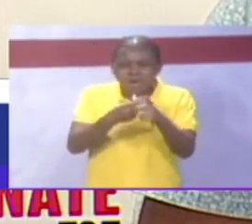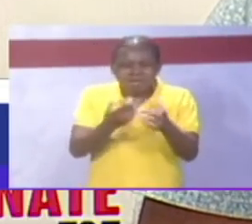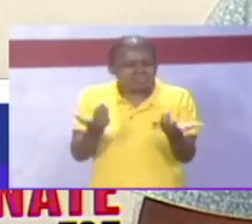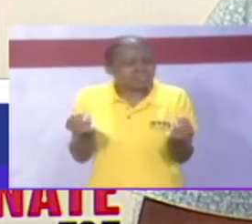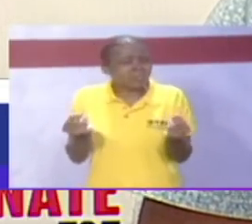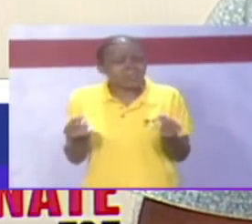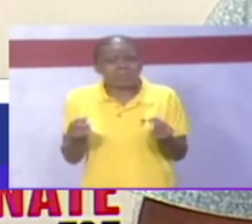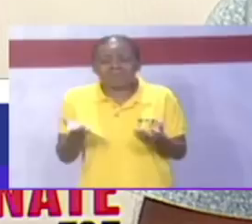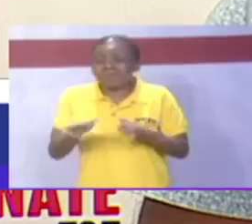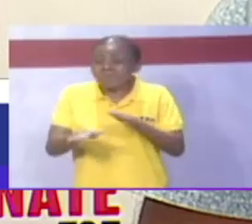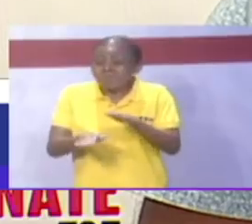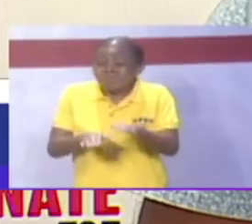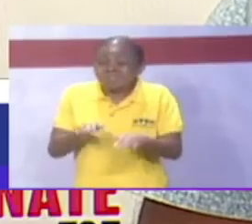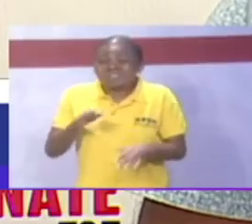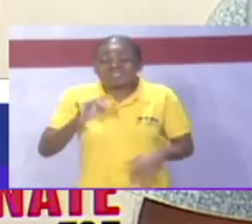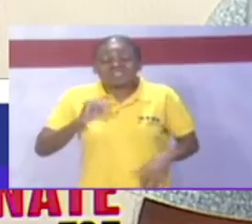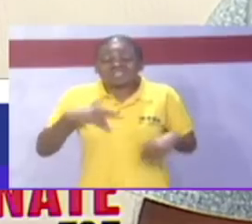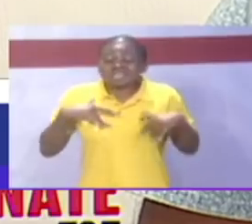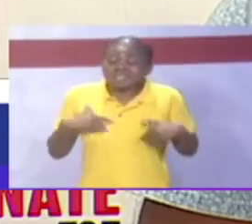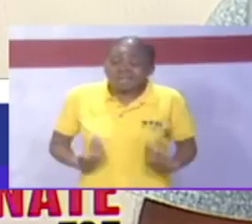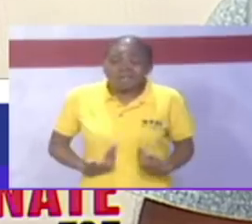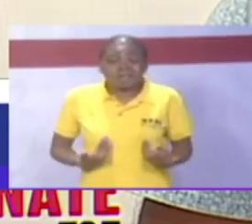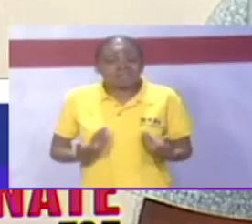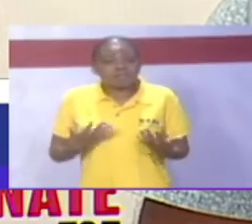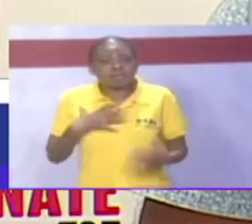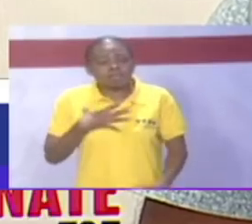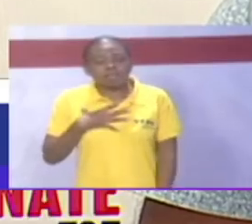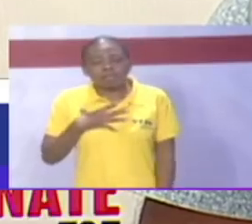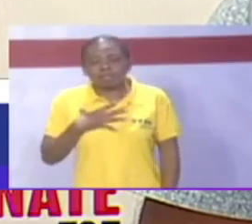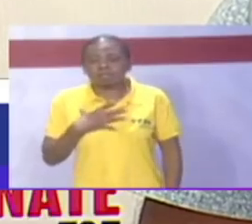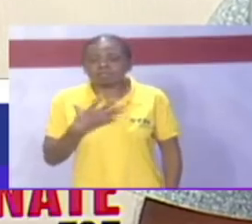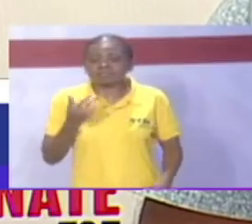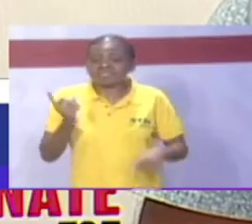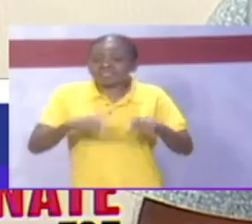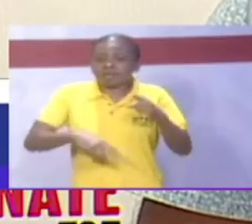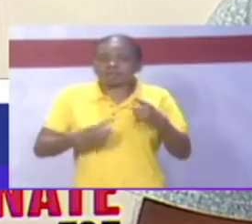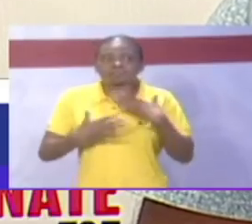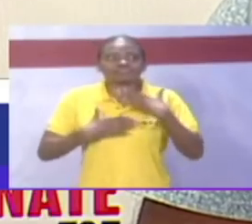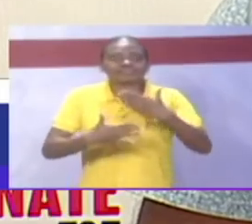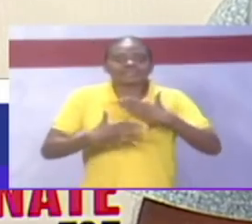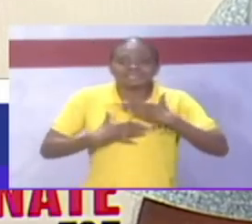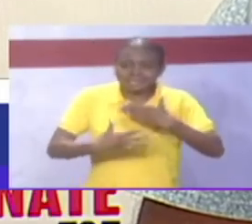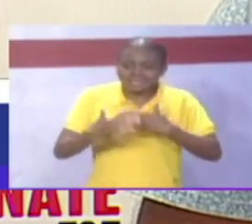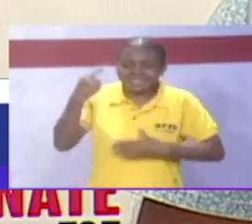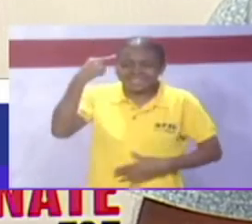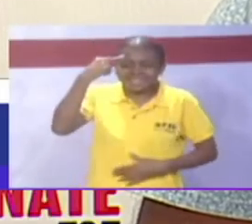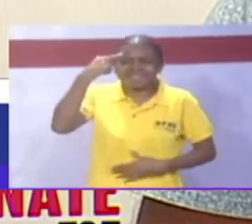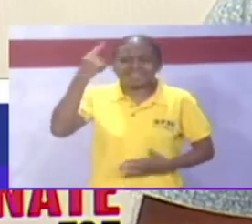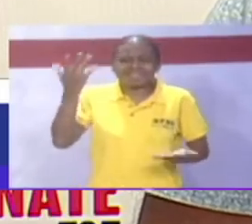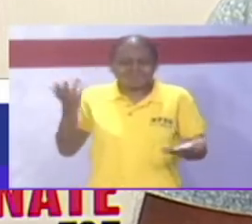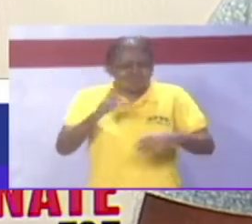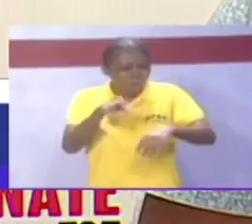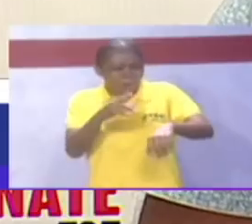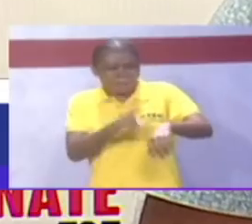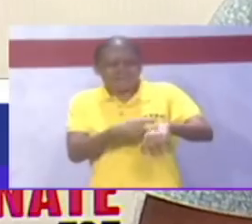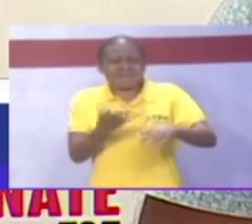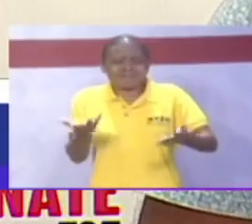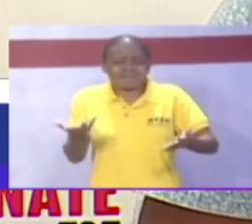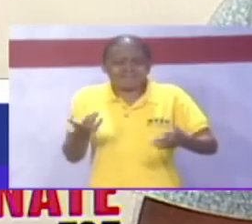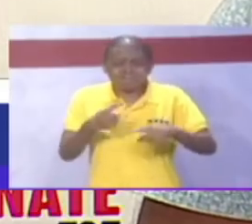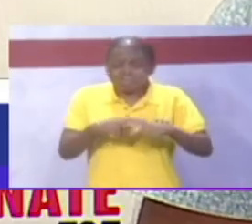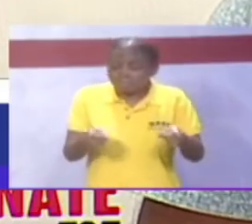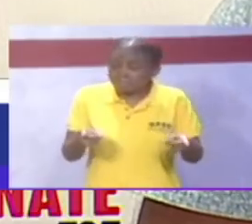Not being able to breathe is something we take for granted, and I certainly did.